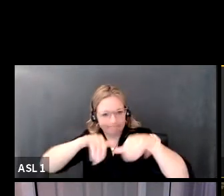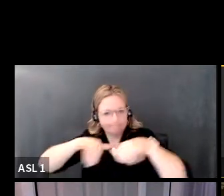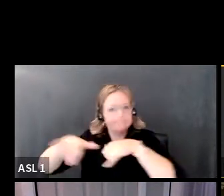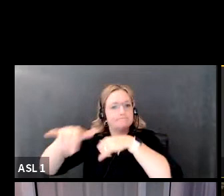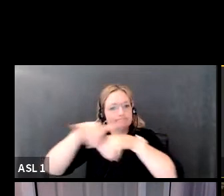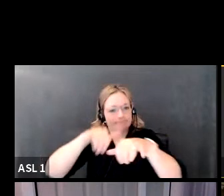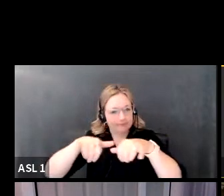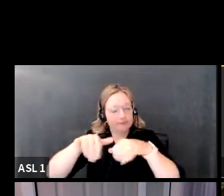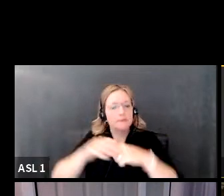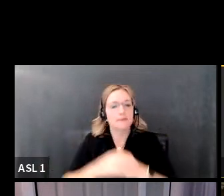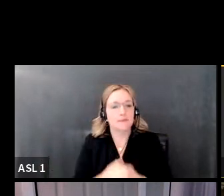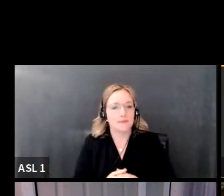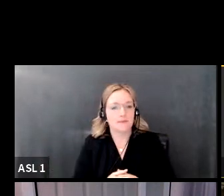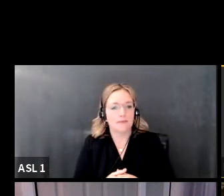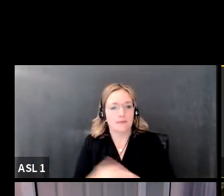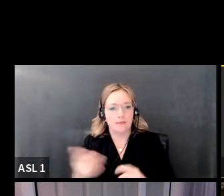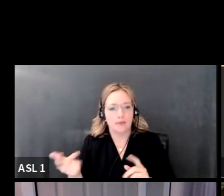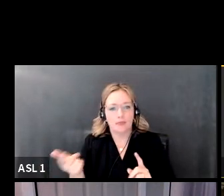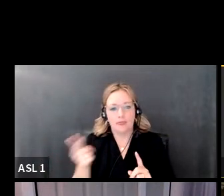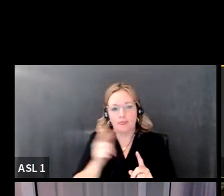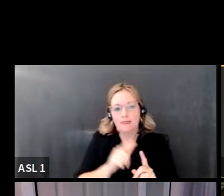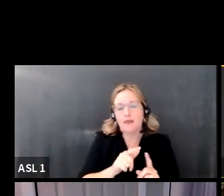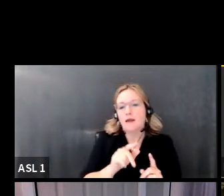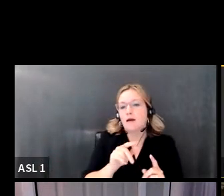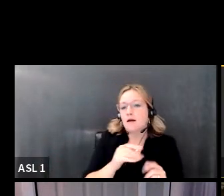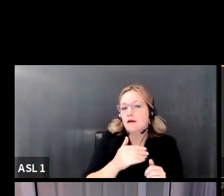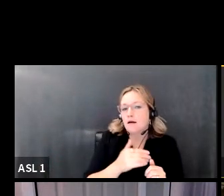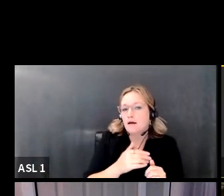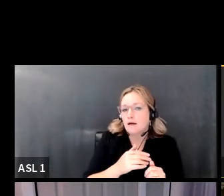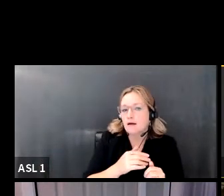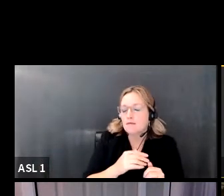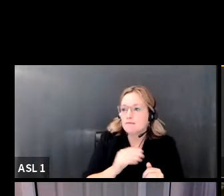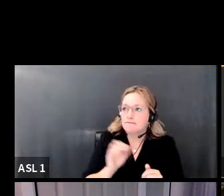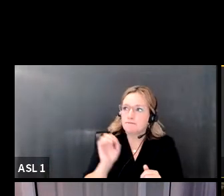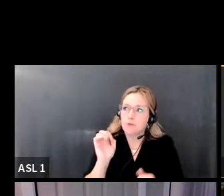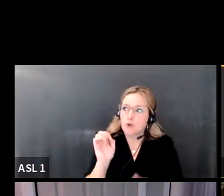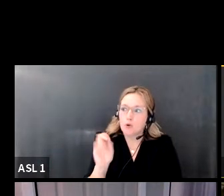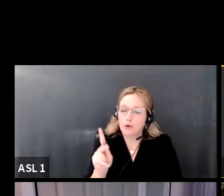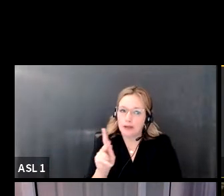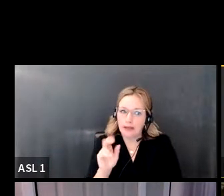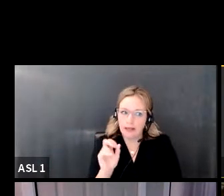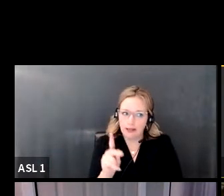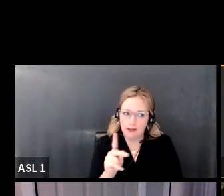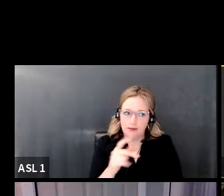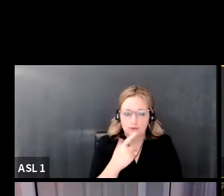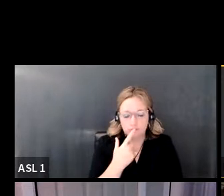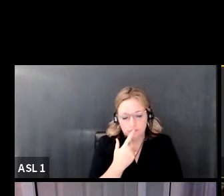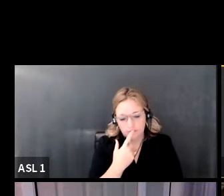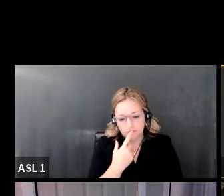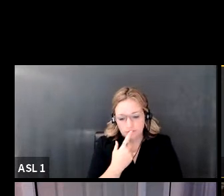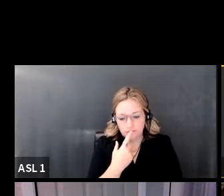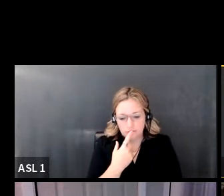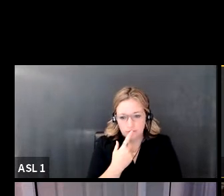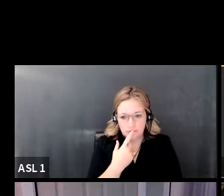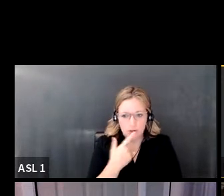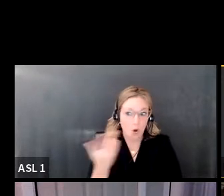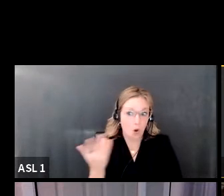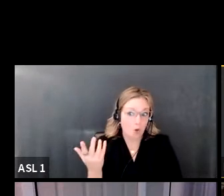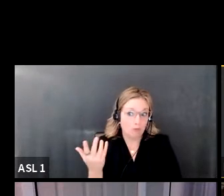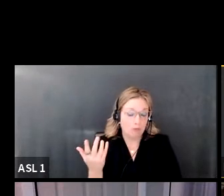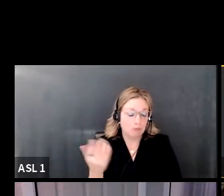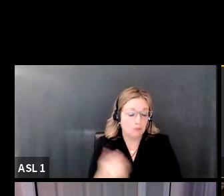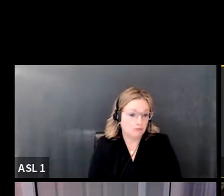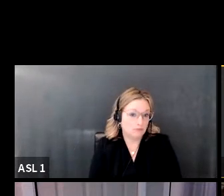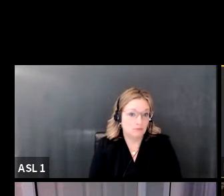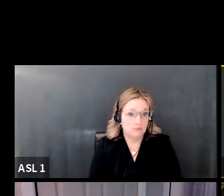towards okay okay um so then why has nothing happened about it at the